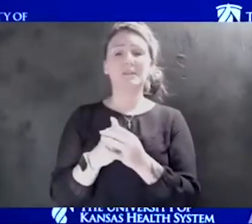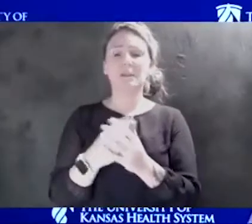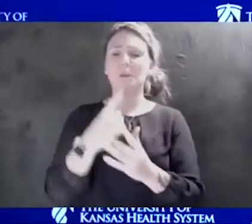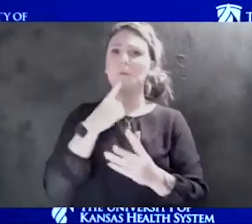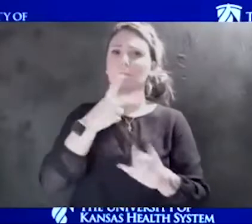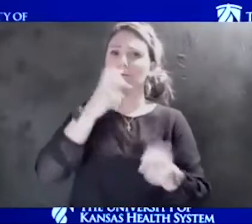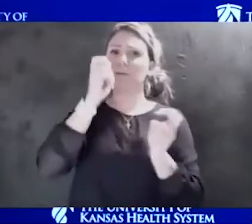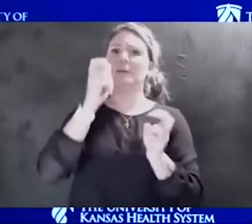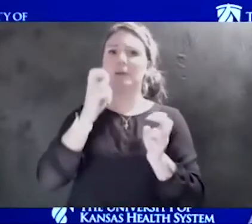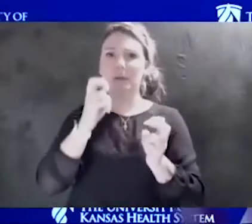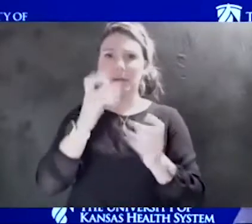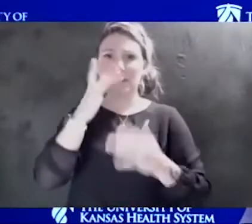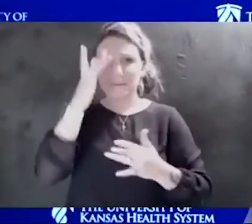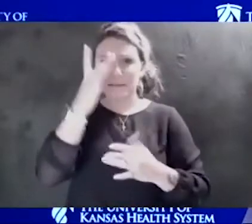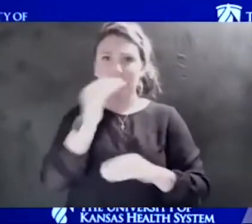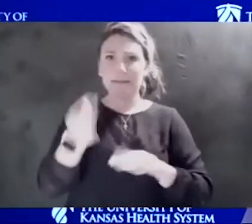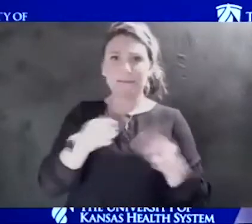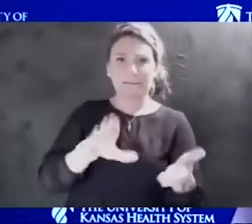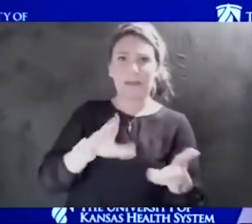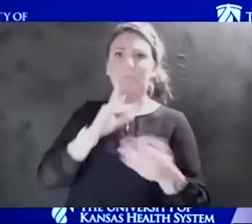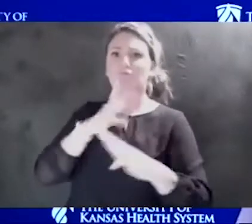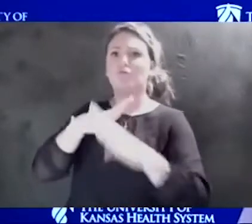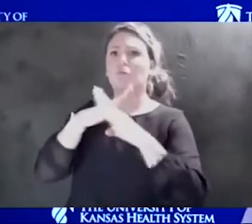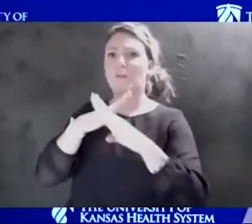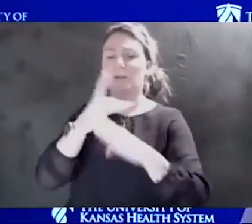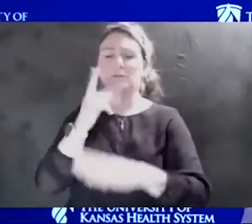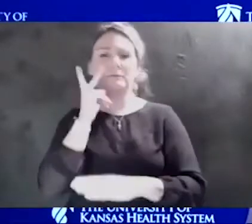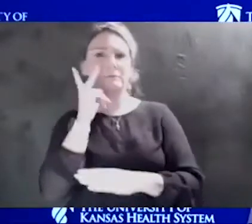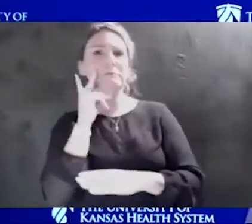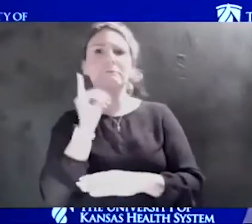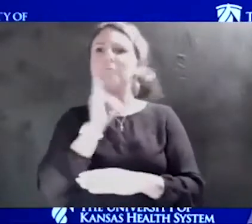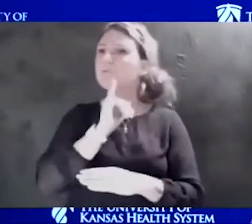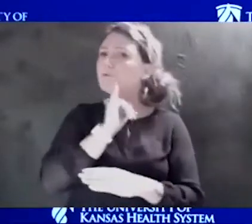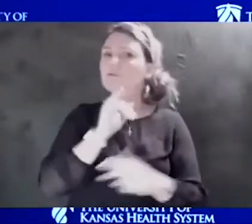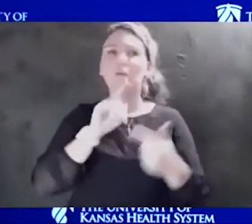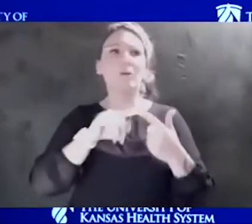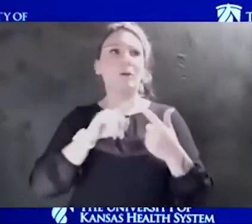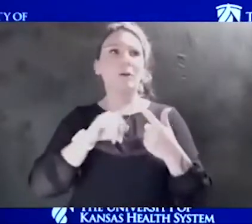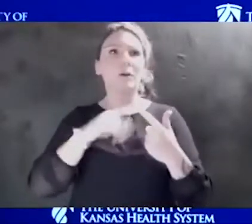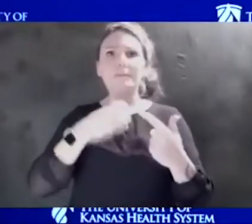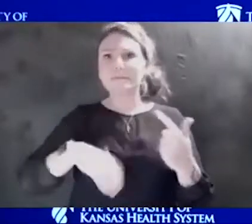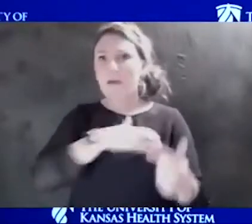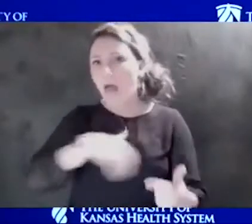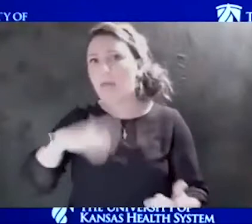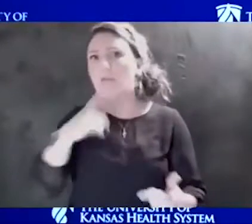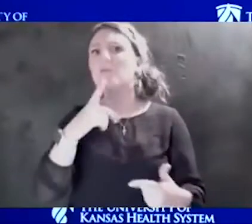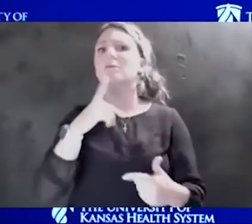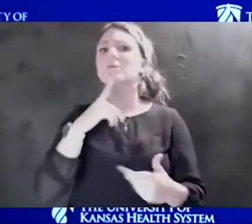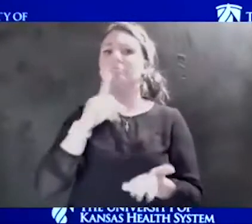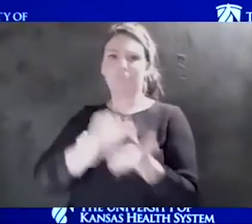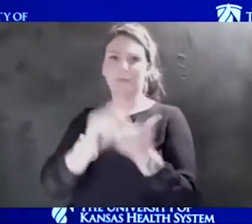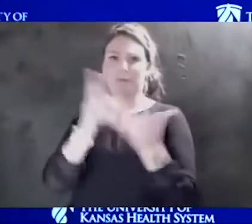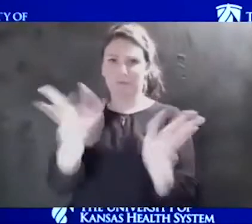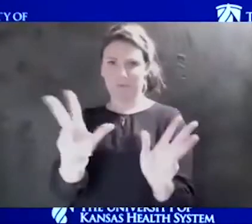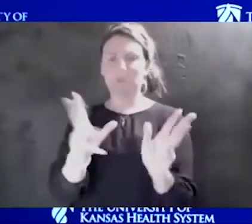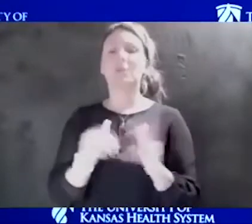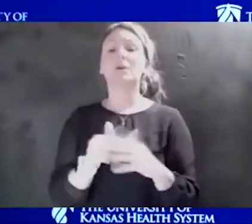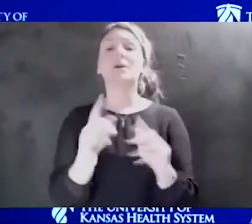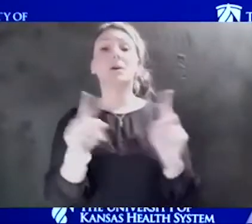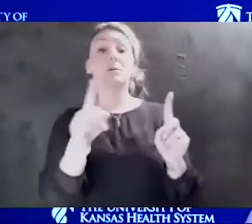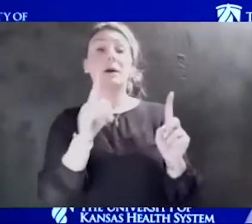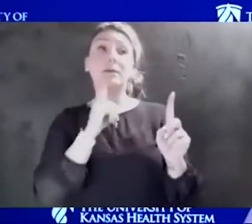that in the real world, even in Israel and Scotland. It's been published. You know, it's unclear. These vaccines are not